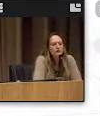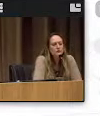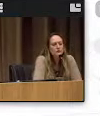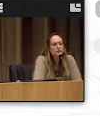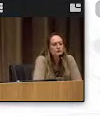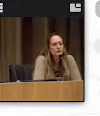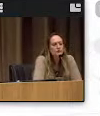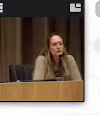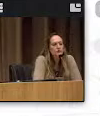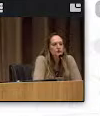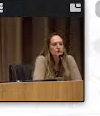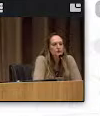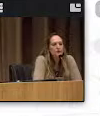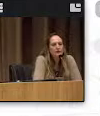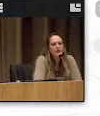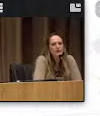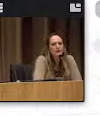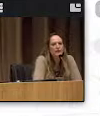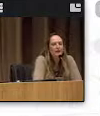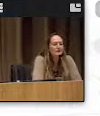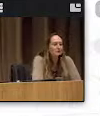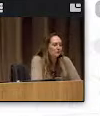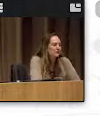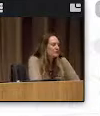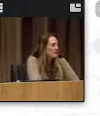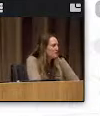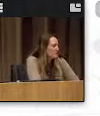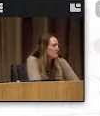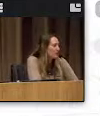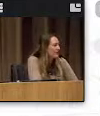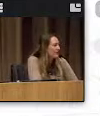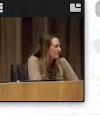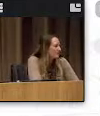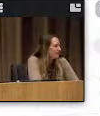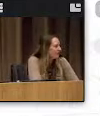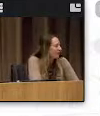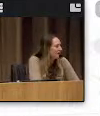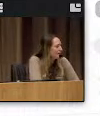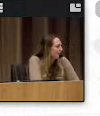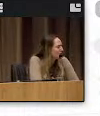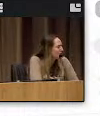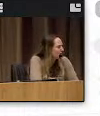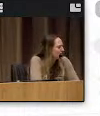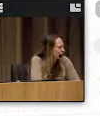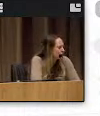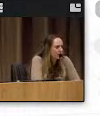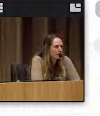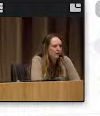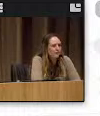in January and February of 2020, where we know that these waves would come and the panic was already